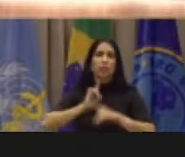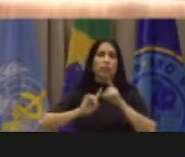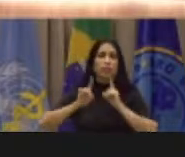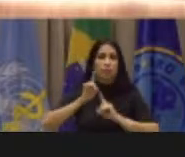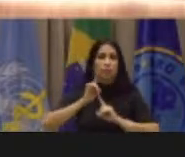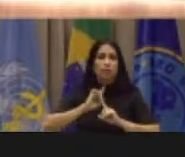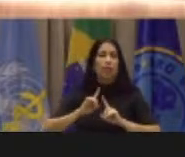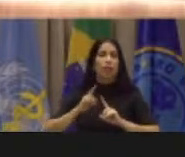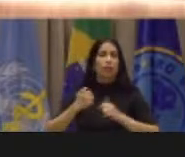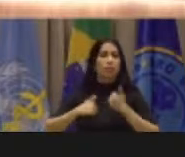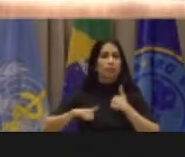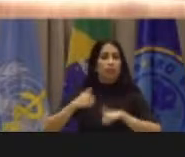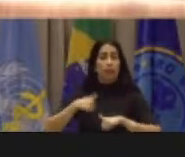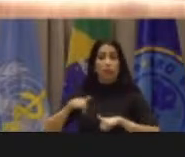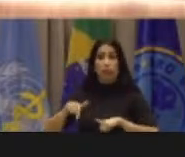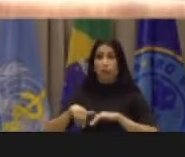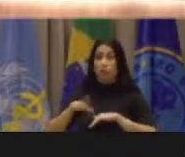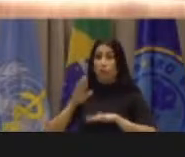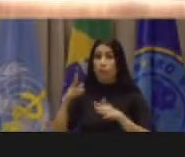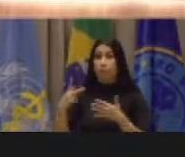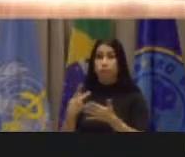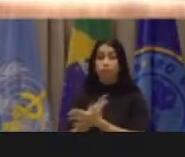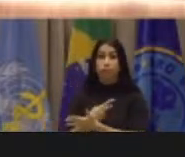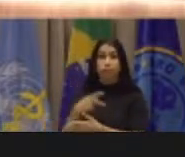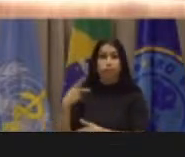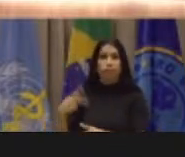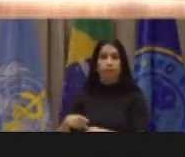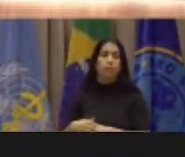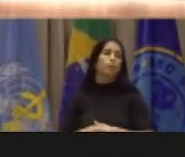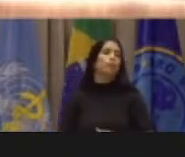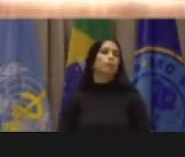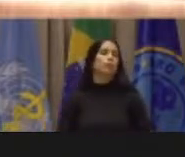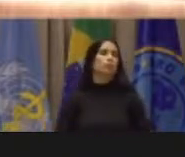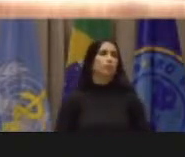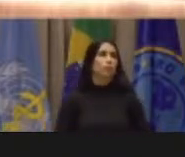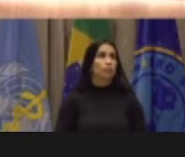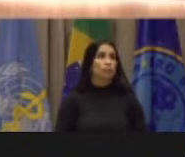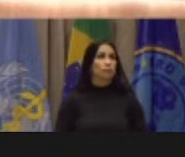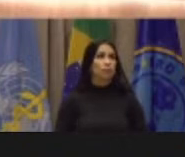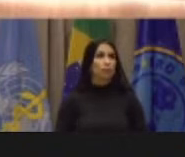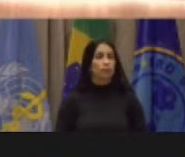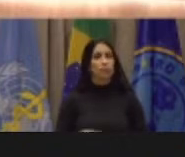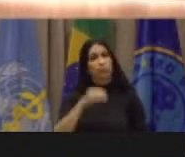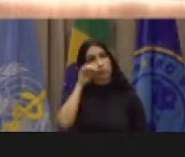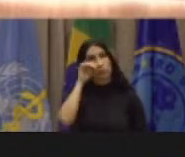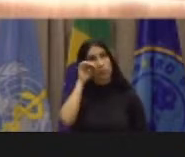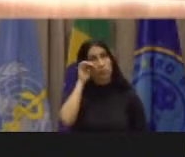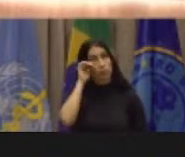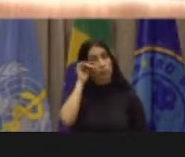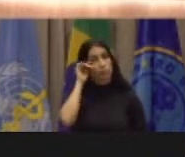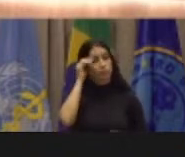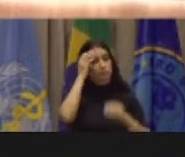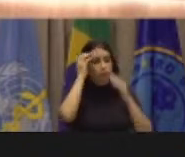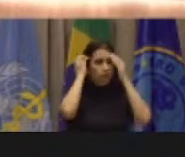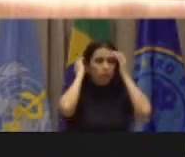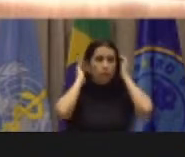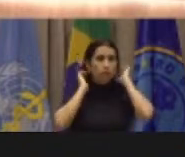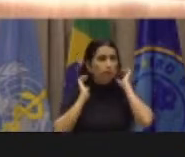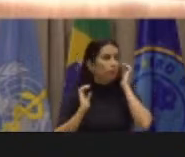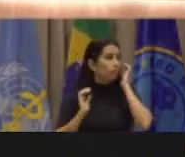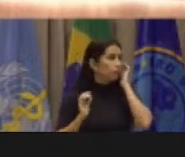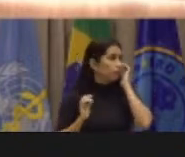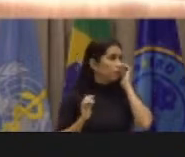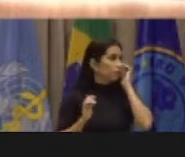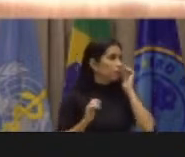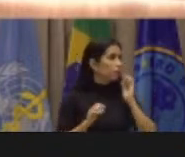showed yesterday depression and anxiety were more frequent. The neurological was not so strong in post-COVID as